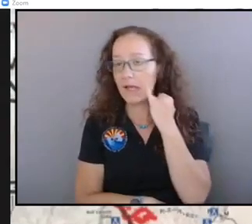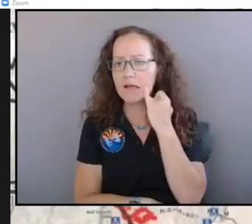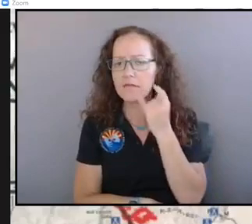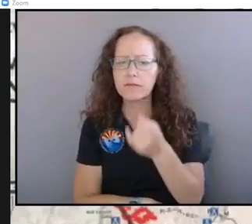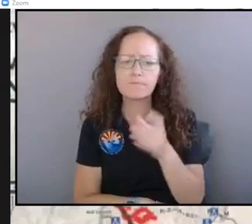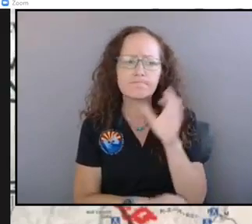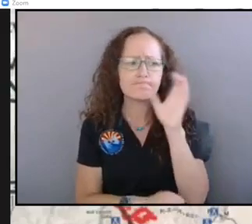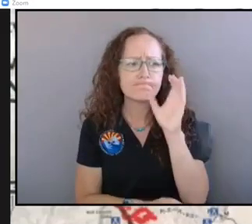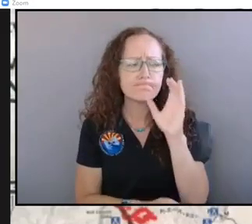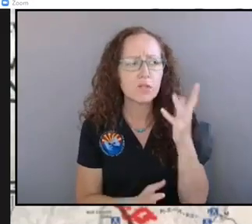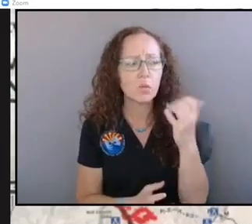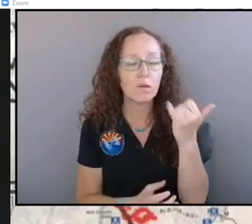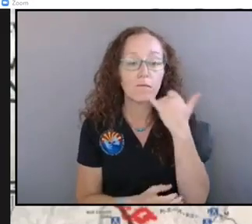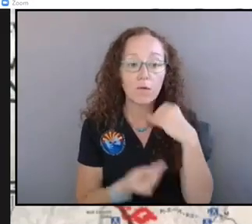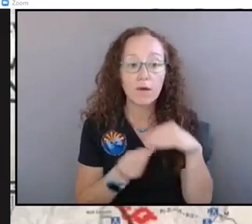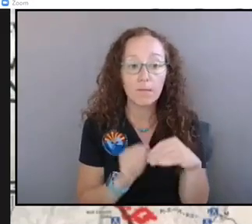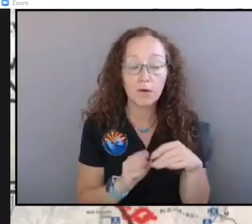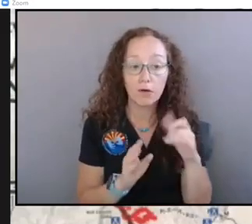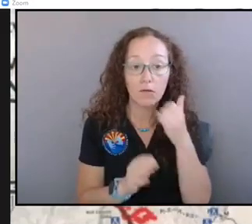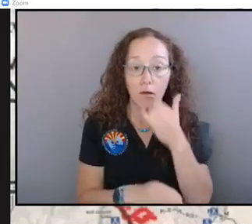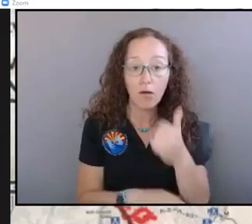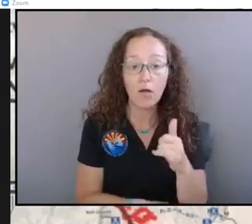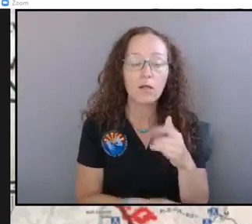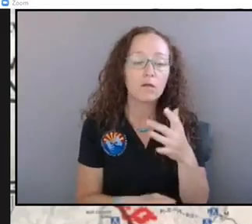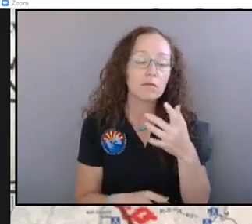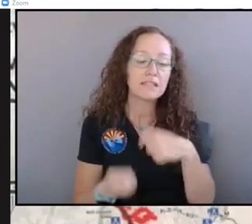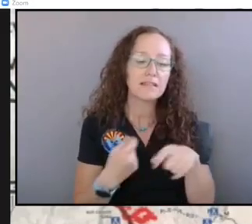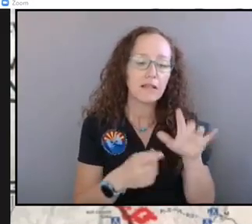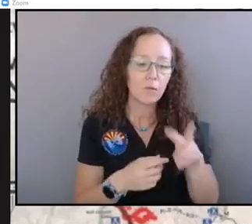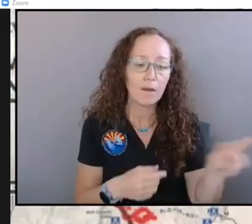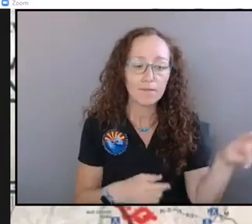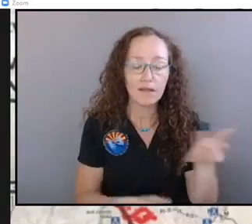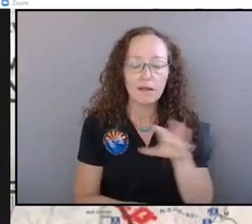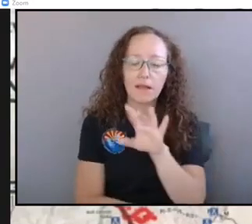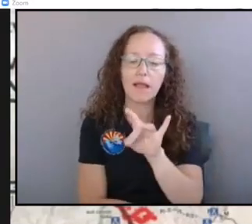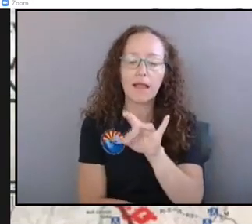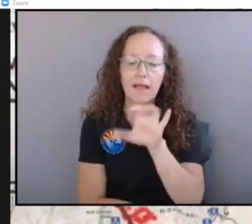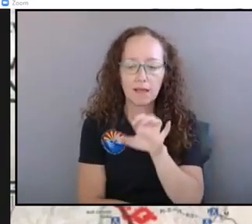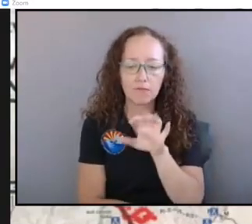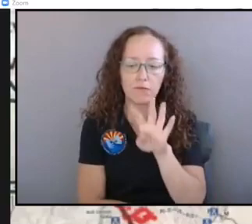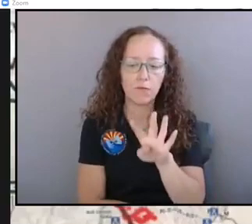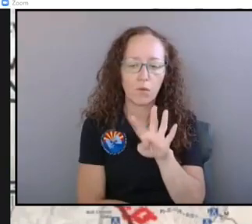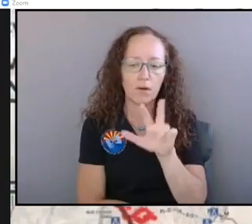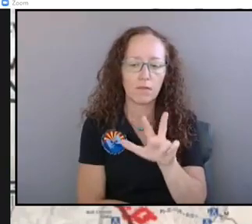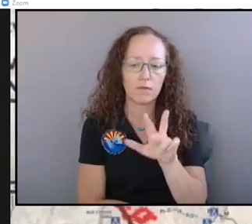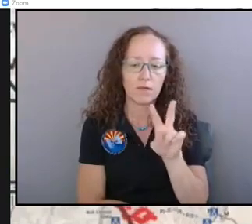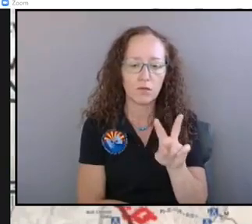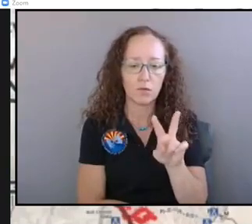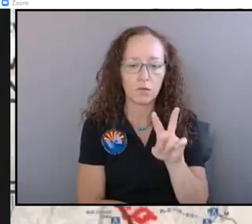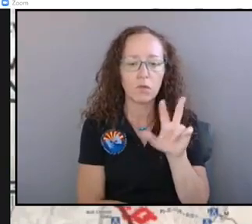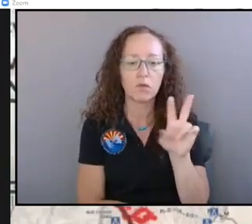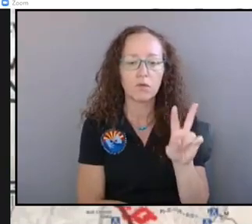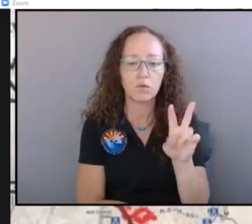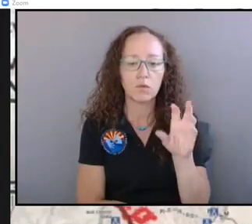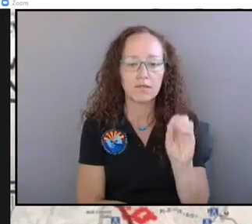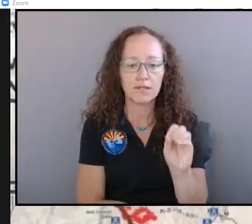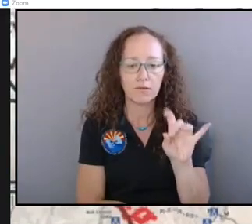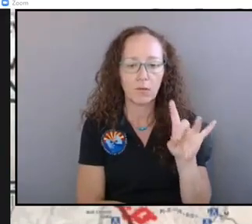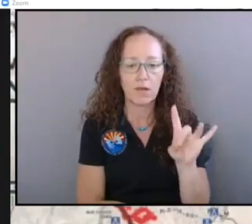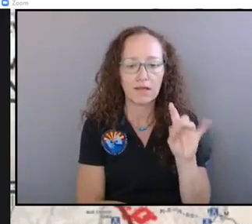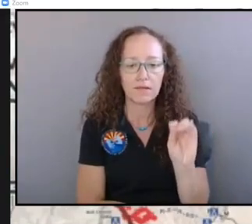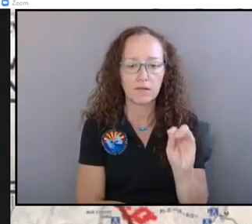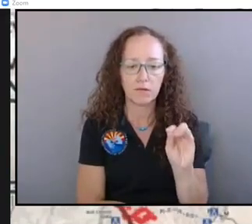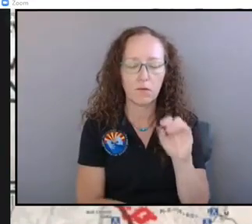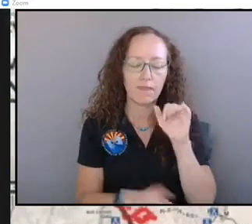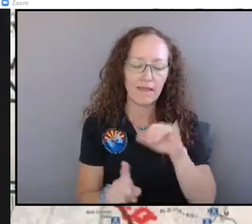you're just looking for a phone number to call, 1-800-432-2000. 2080, and that's to our EOC, and they